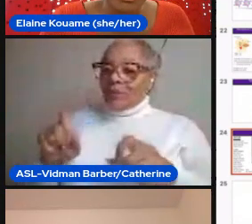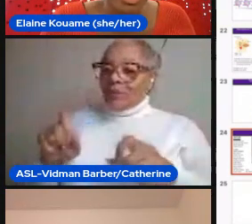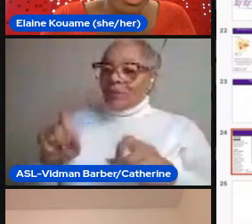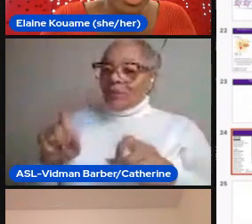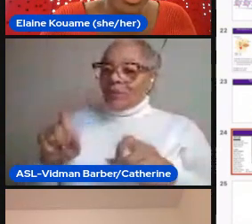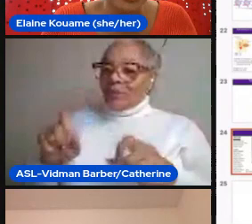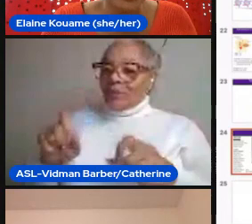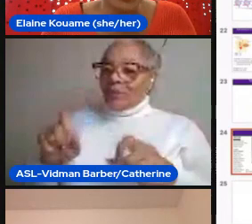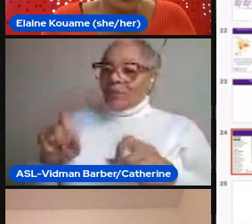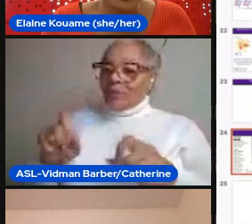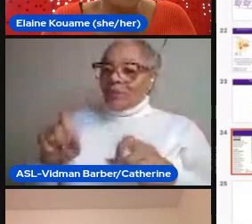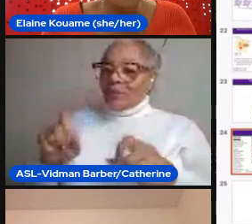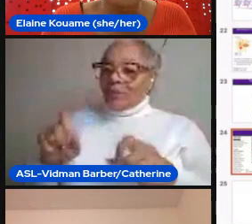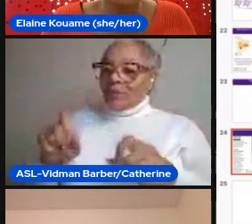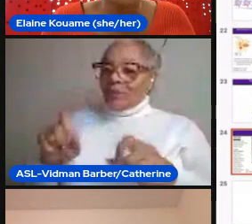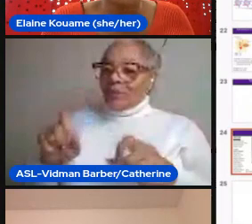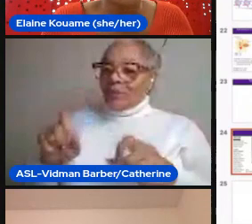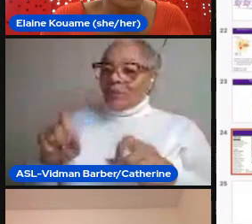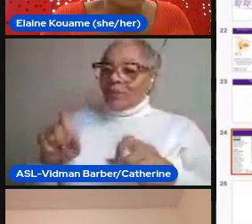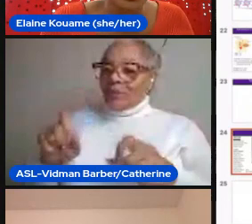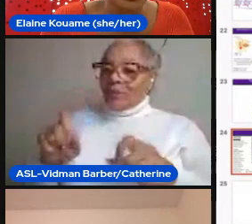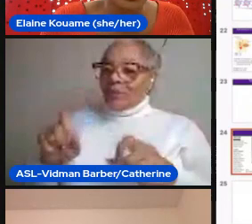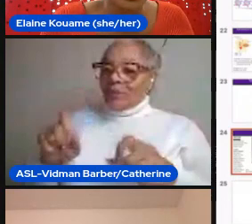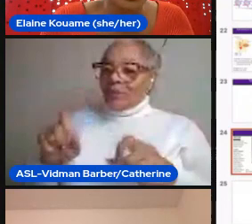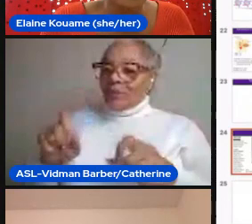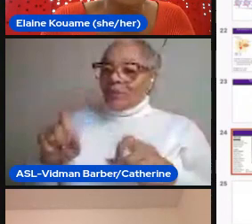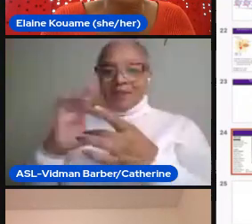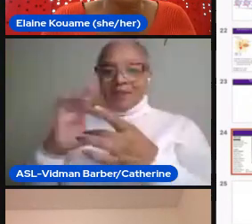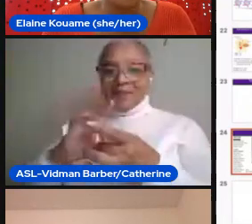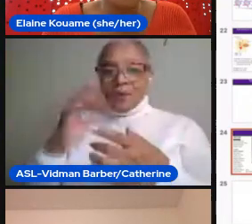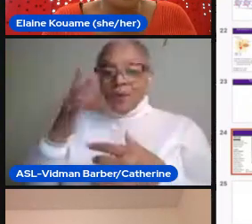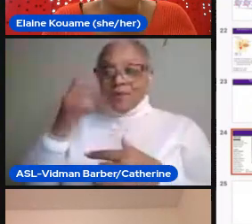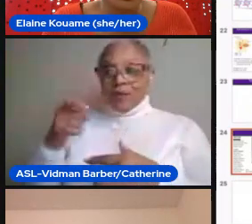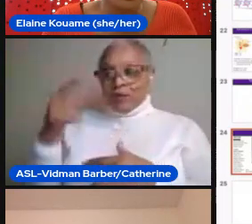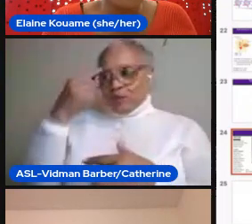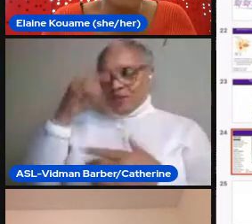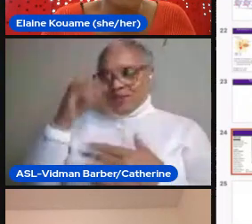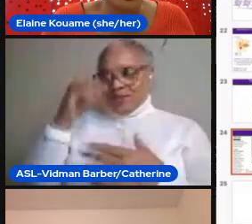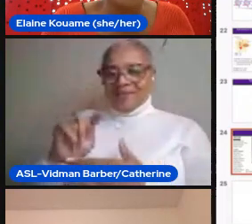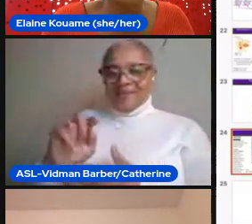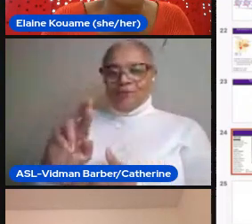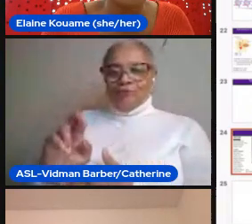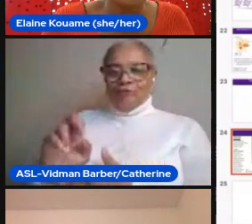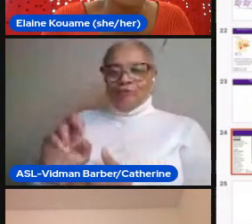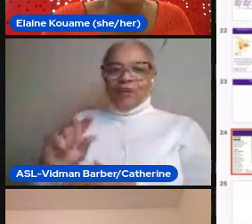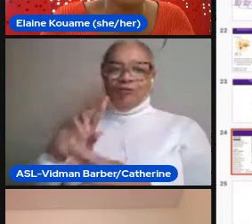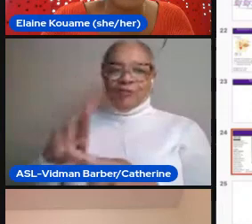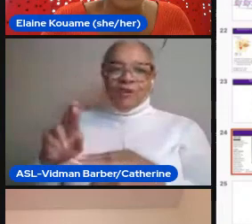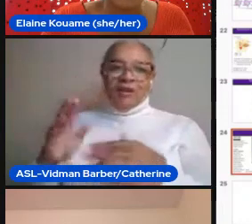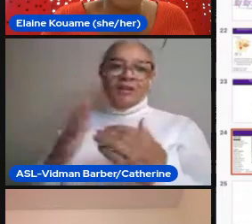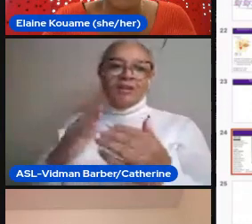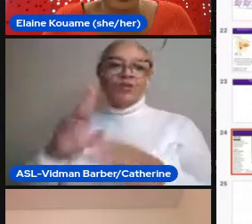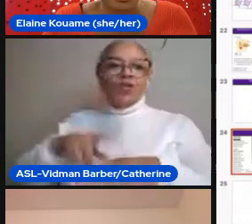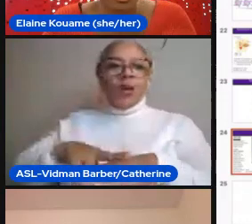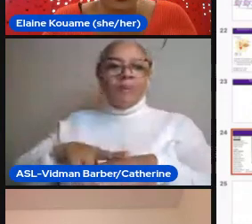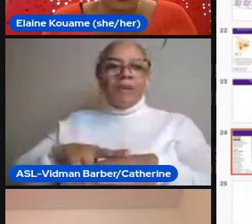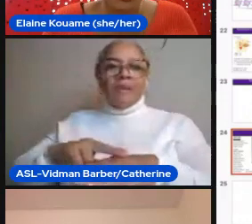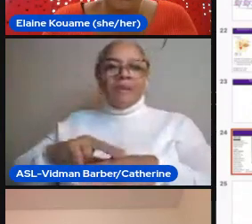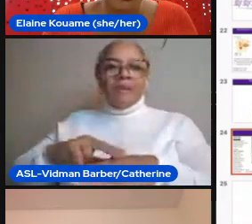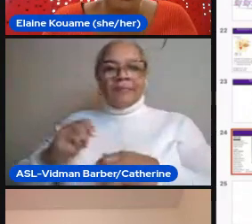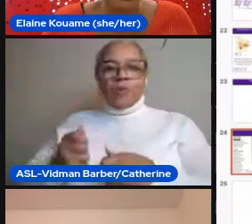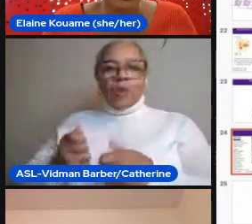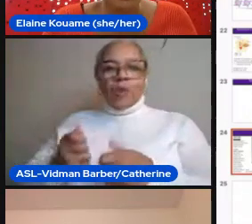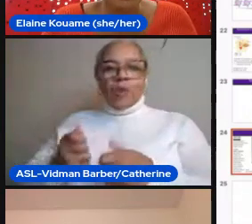cell responses are connected, because you will think that the Treg response are normally induced to prevent the